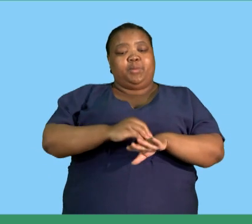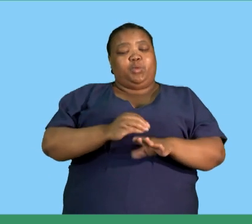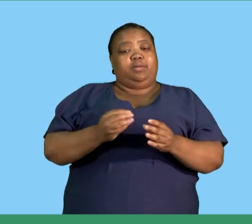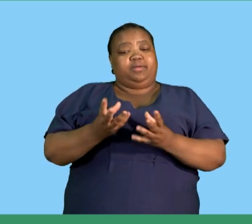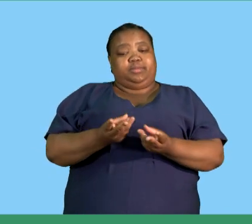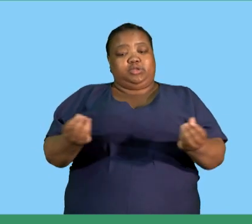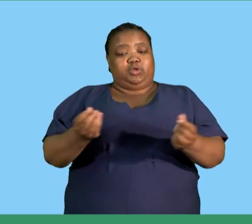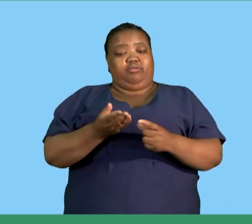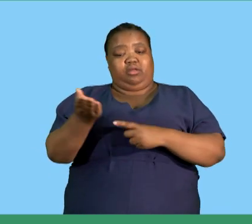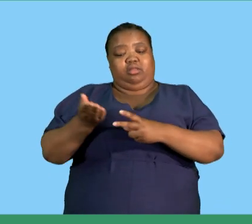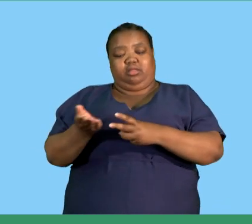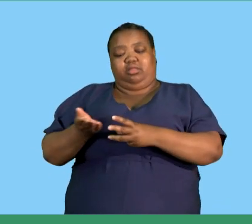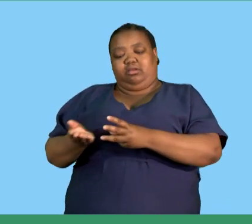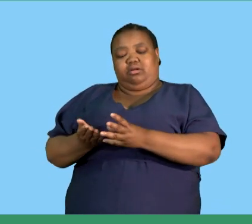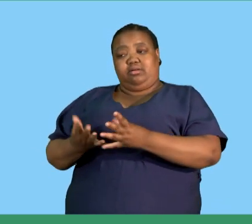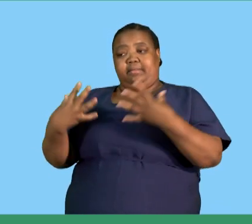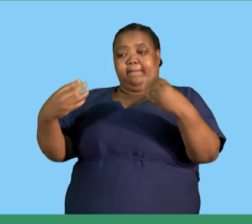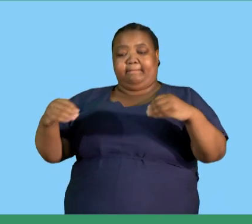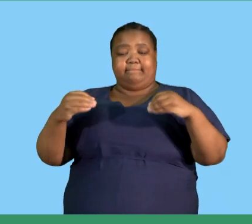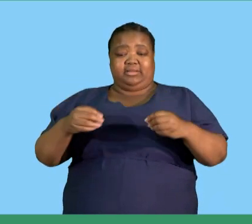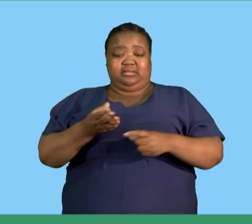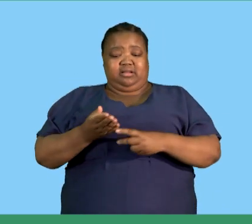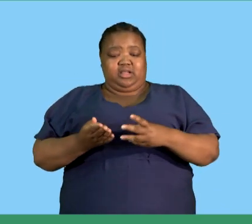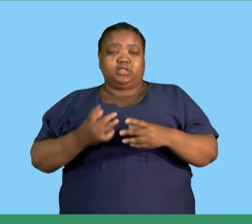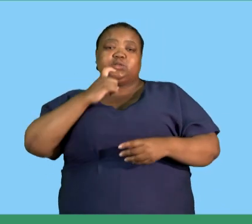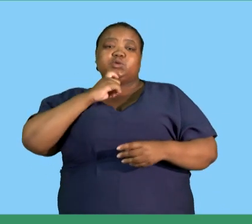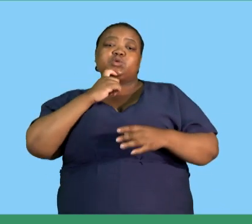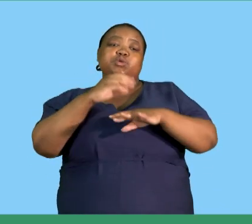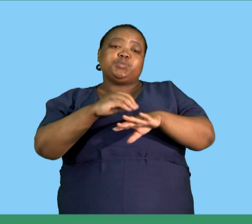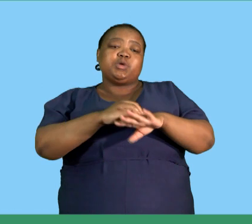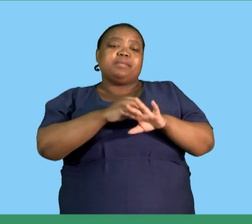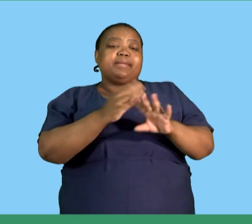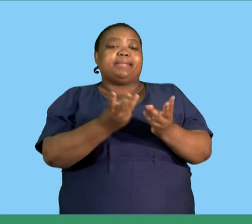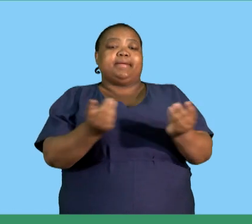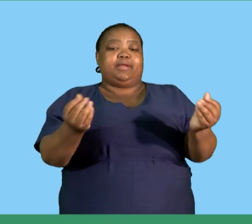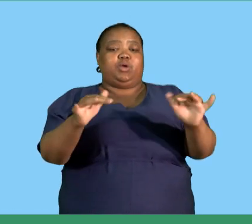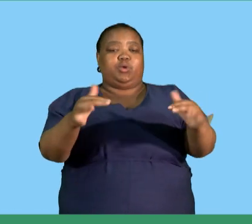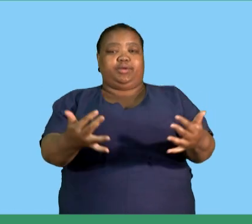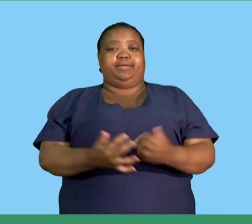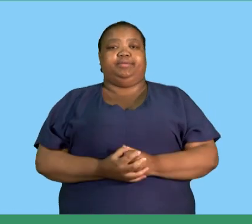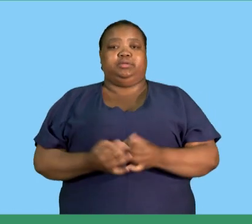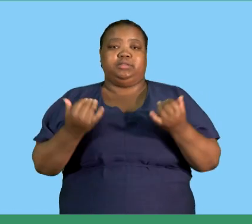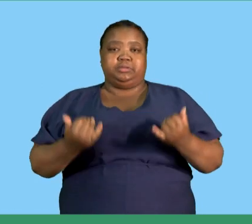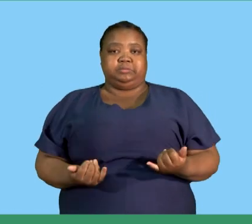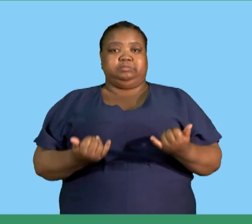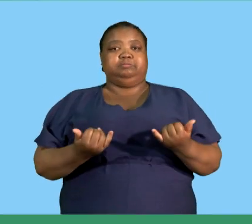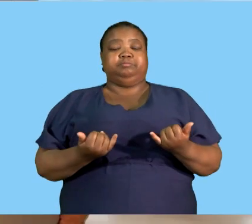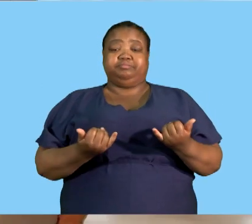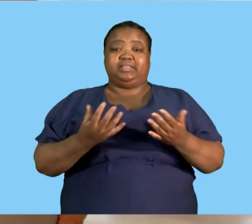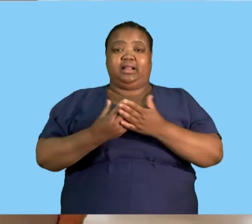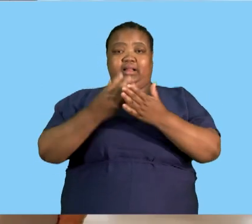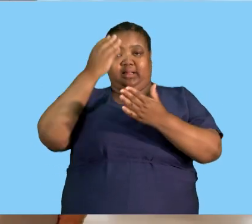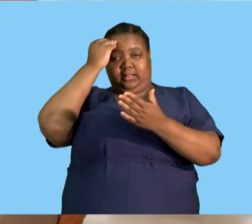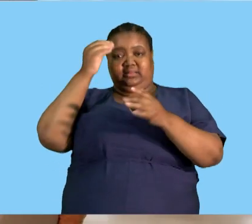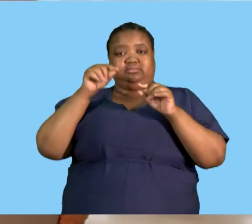various problem-solving techniques which the businesses will use to solve the business-related problems. So this